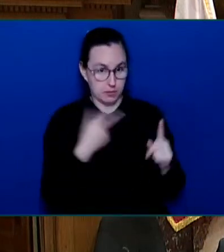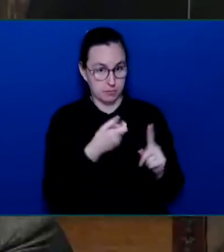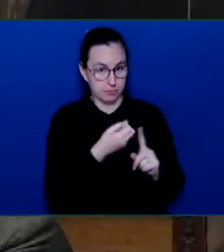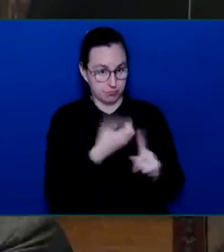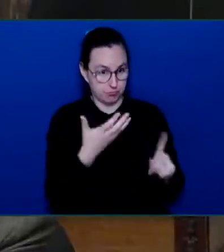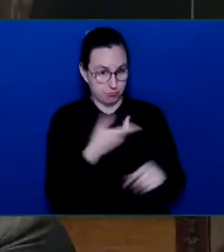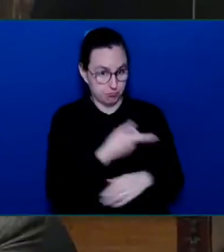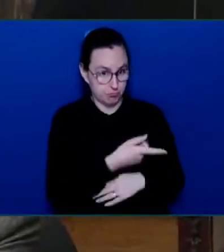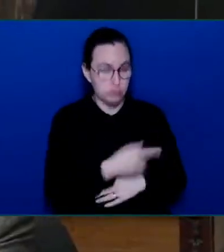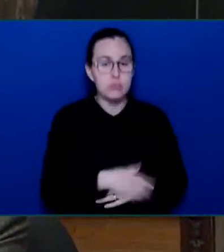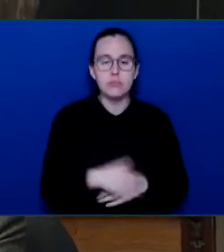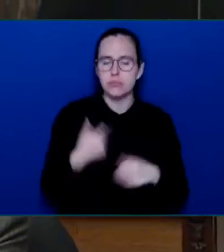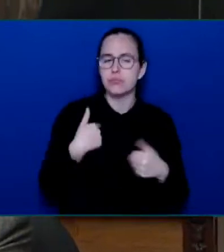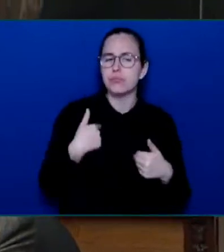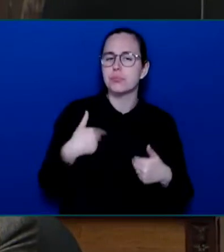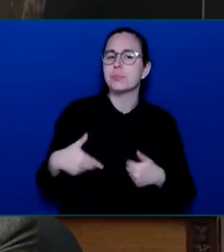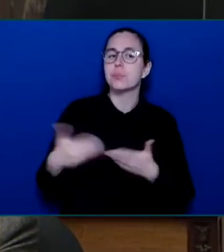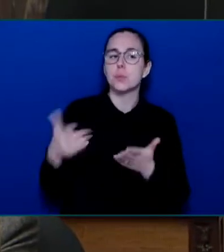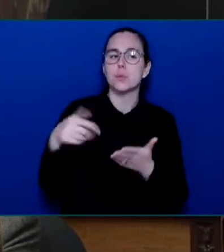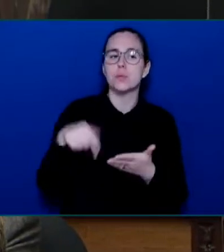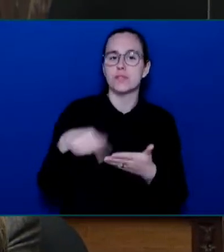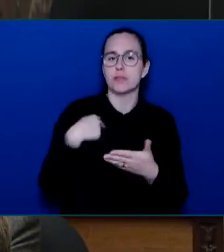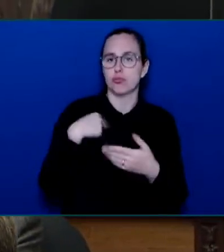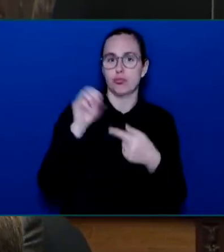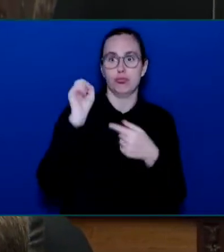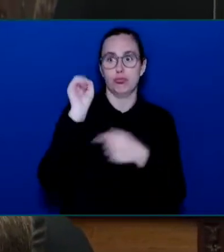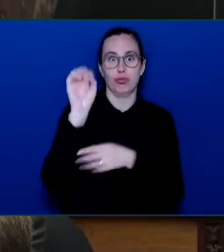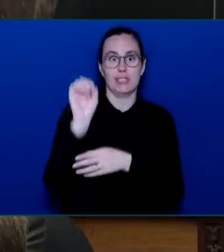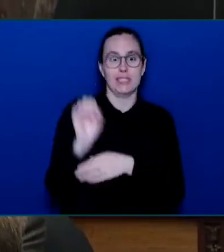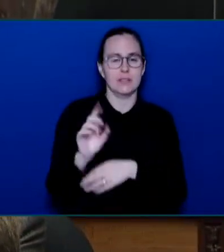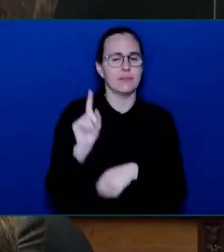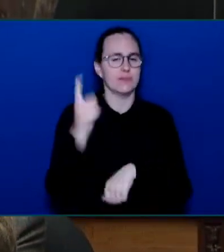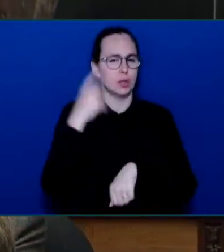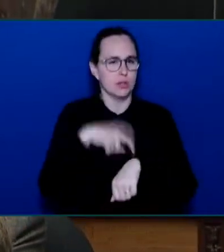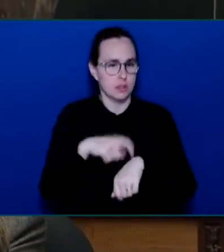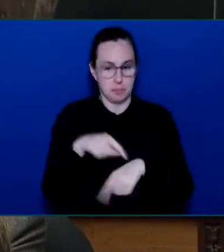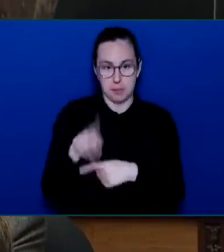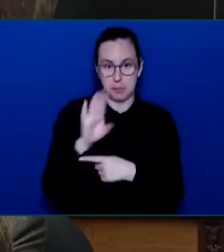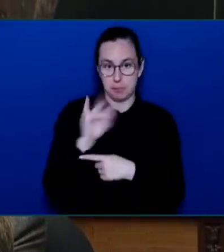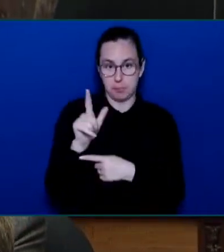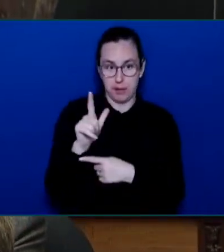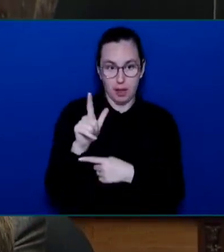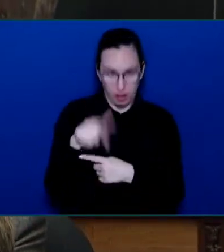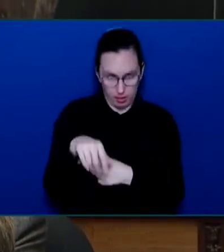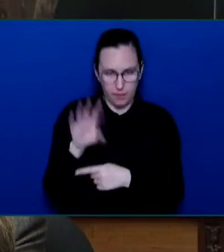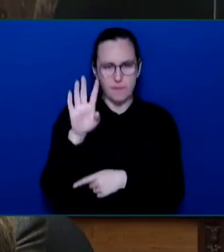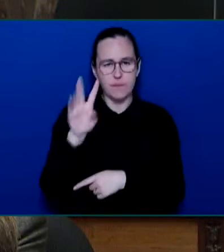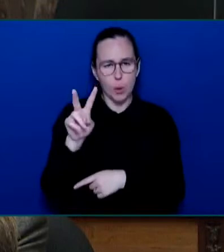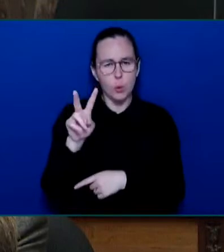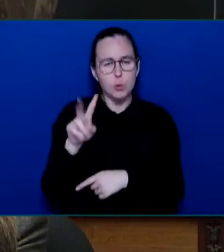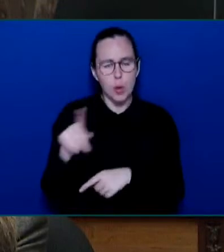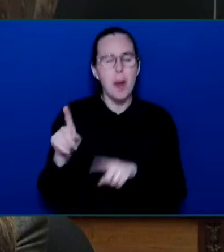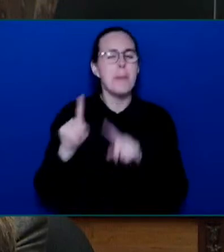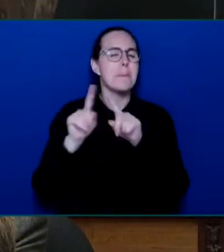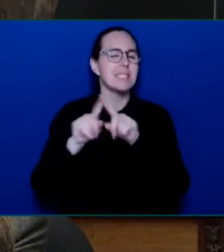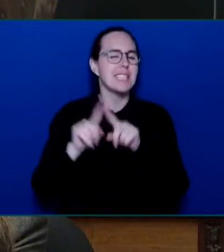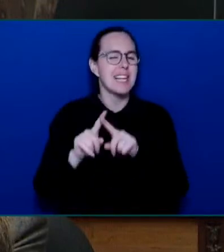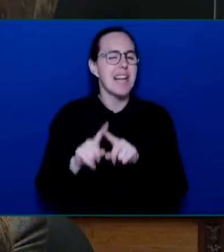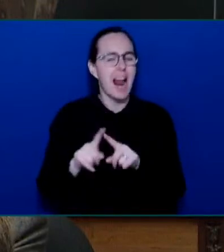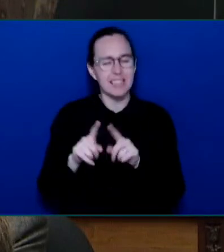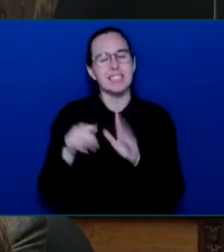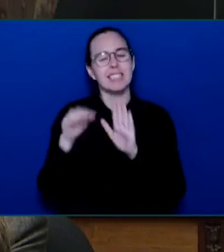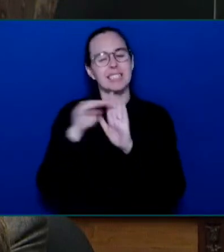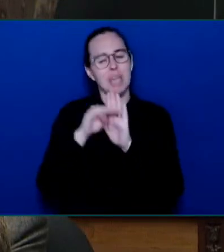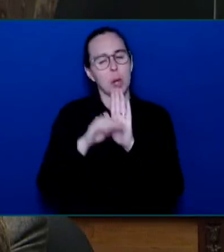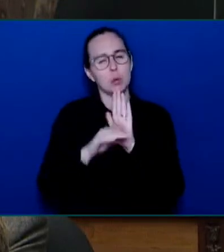pleased to introduce Bill 42, the Miscellaneous Statutes Amendment Act number 3, 2023. This bill amends the following statutes: